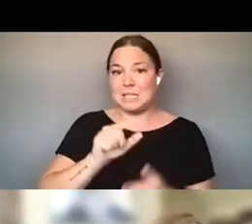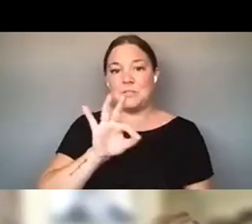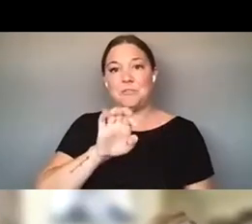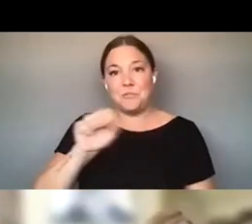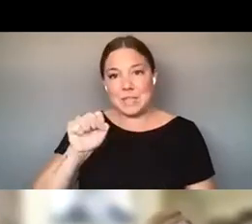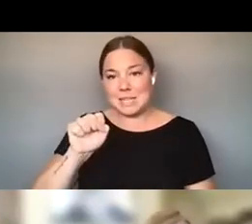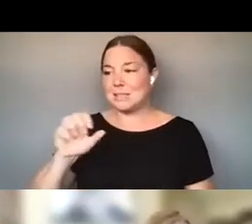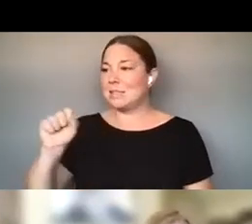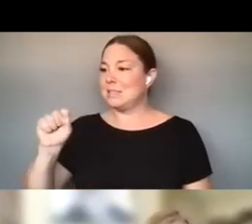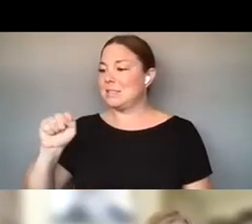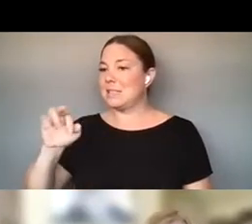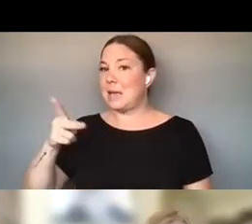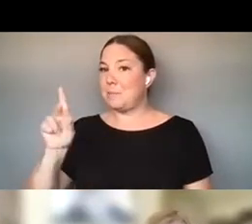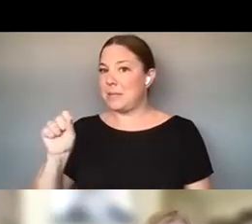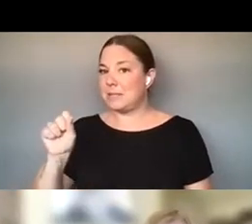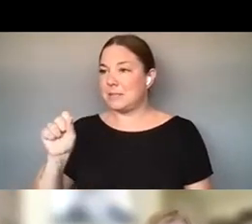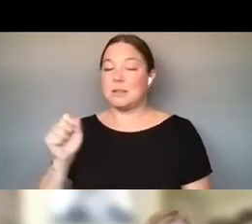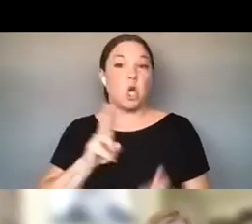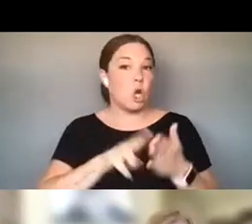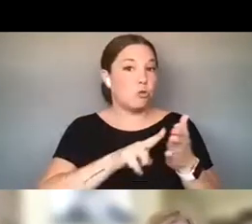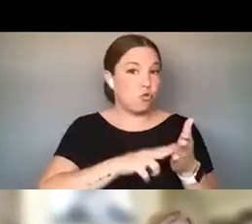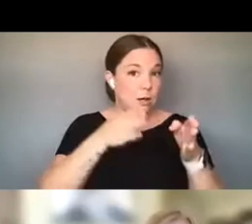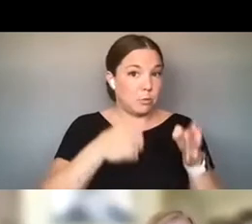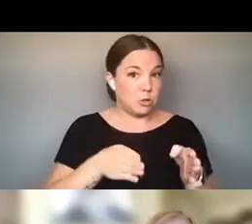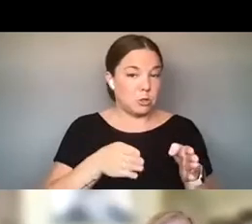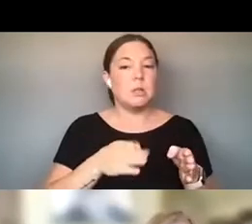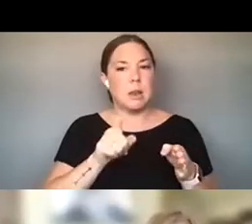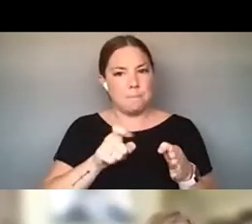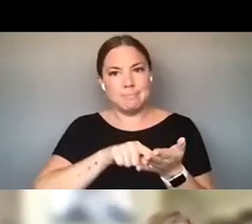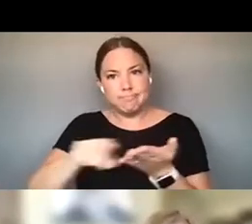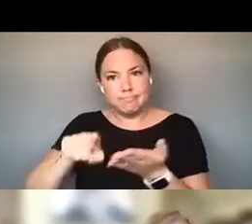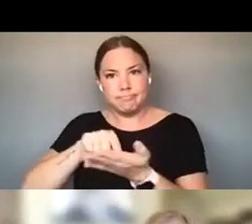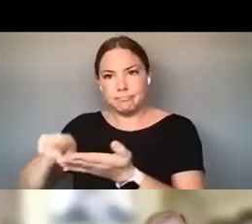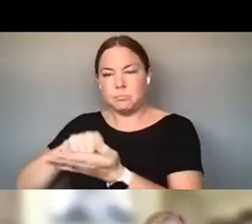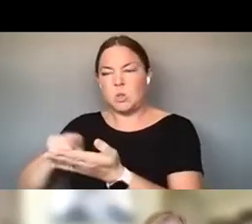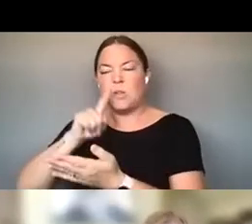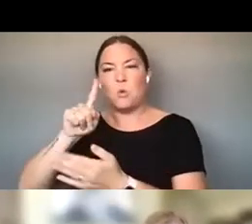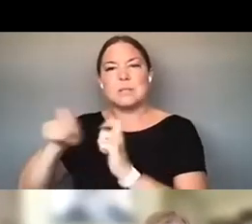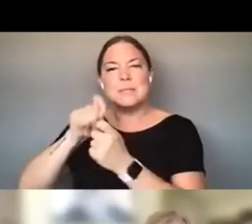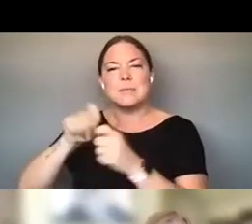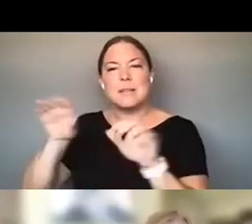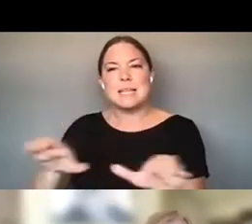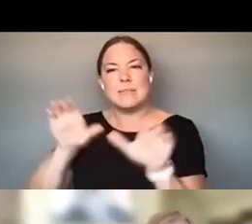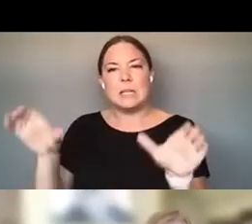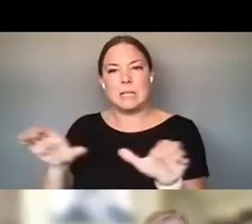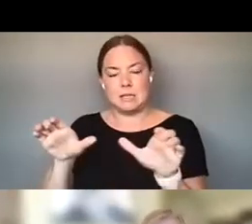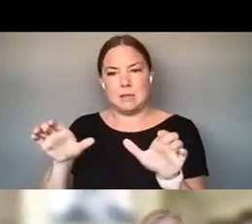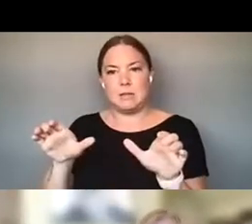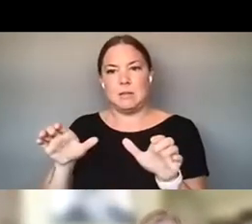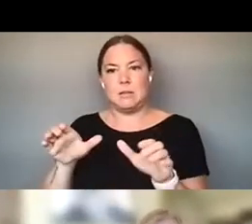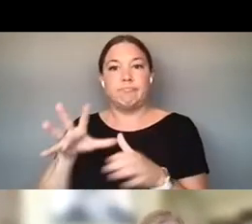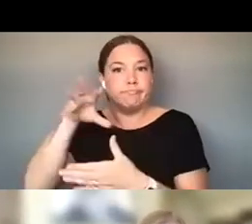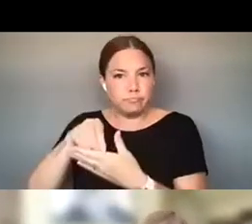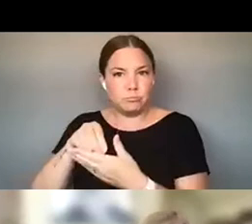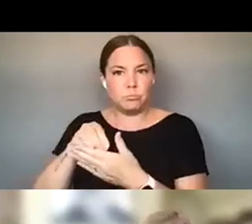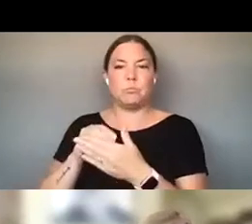contractual personnel must support the services they provide for specific activities as part of organizational